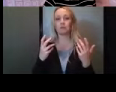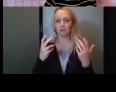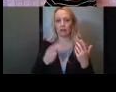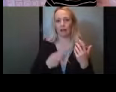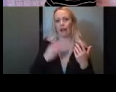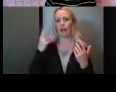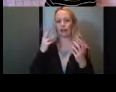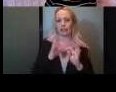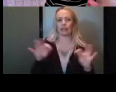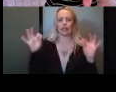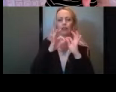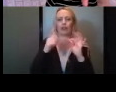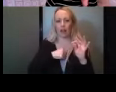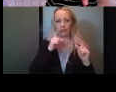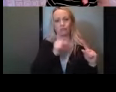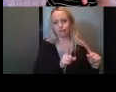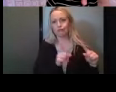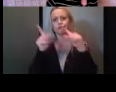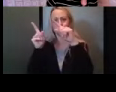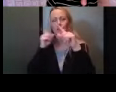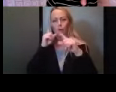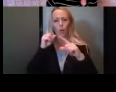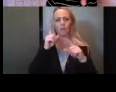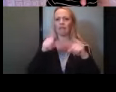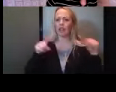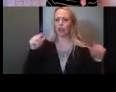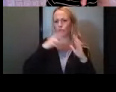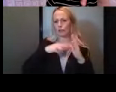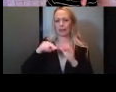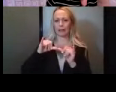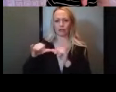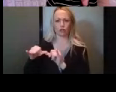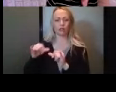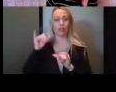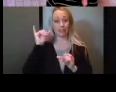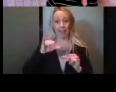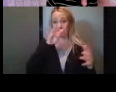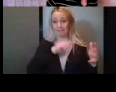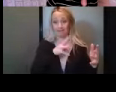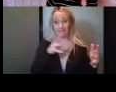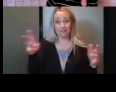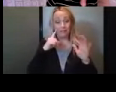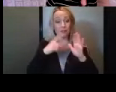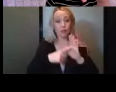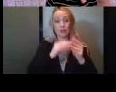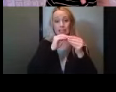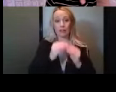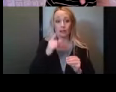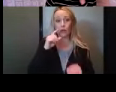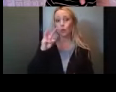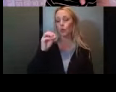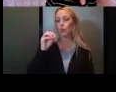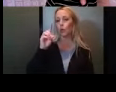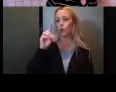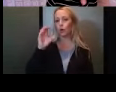roughly linear growth for all our various reading measures. This plot is showing data for the Woodcock-Johnson Basic Reading